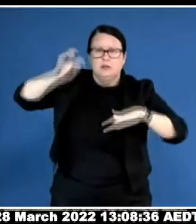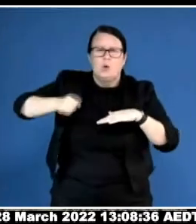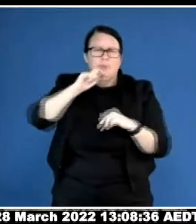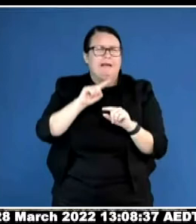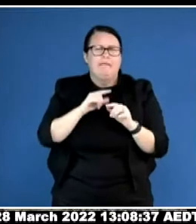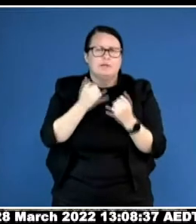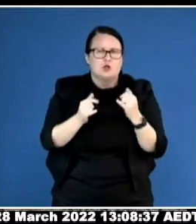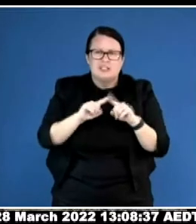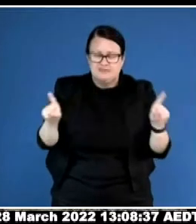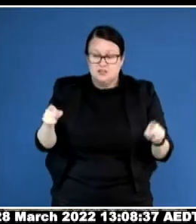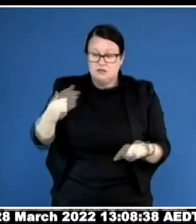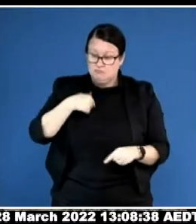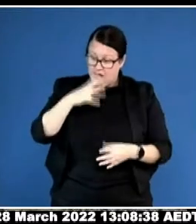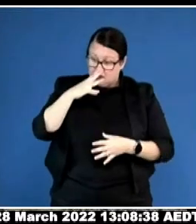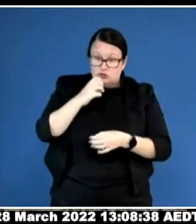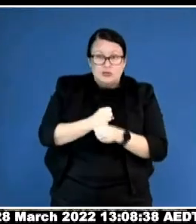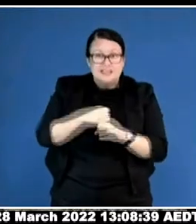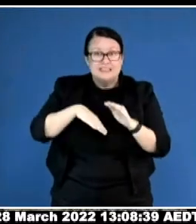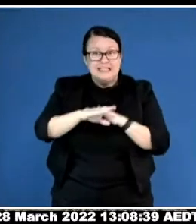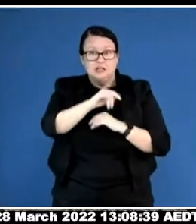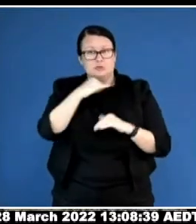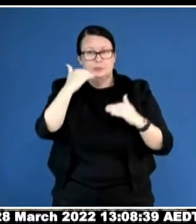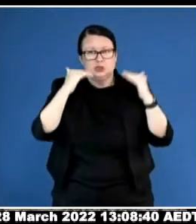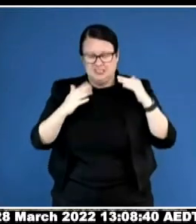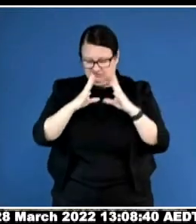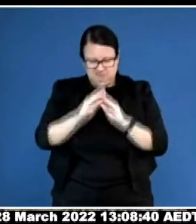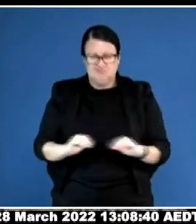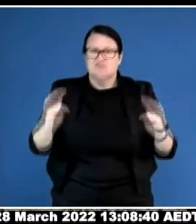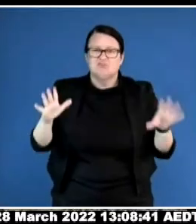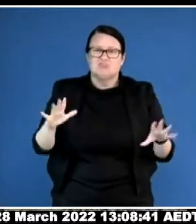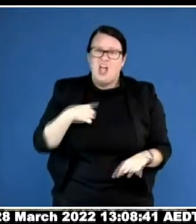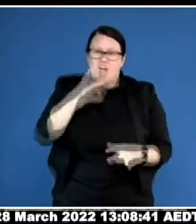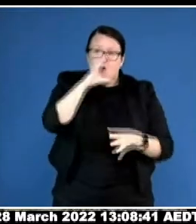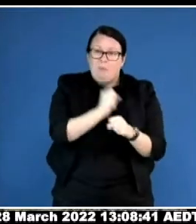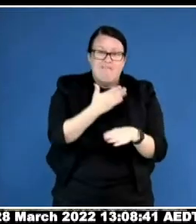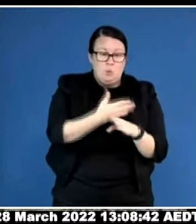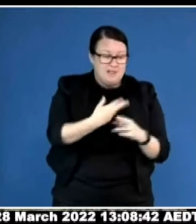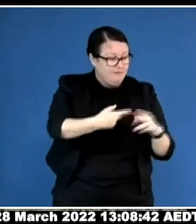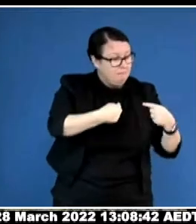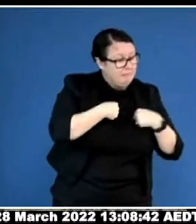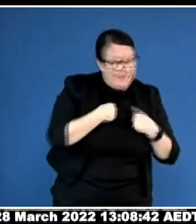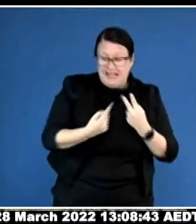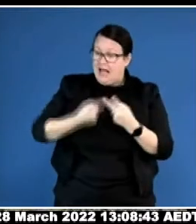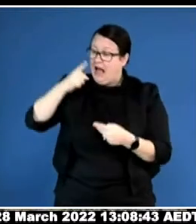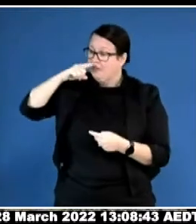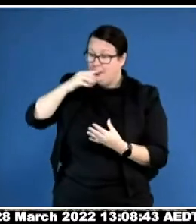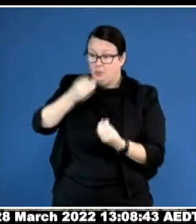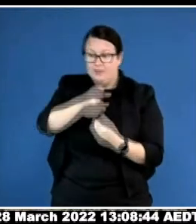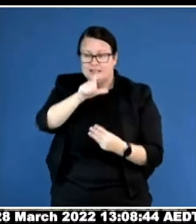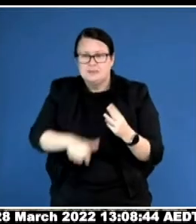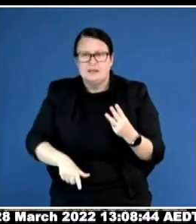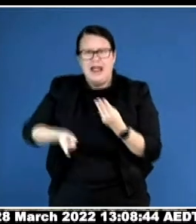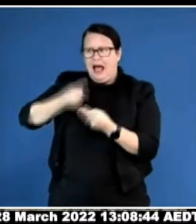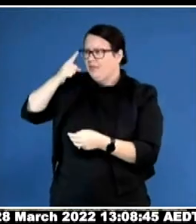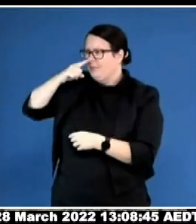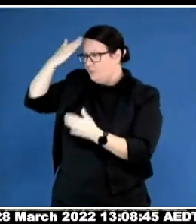my trust with the criminal justice system for myself, for other disabled women, for women with complex mental health. Nobody comes out of a